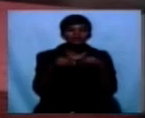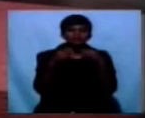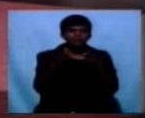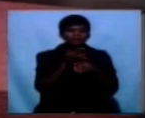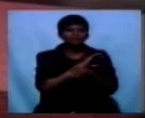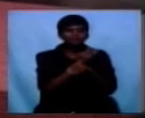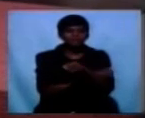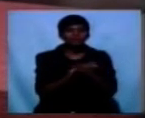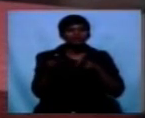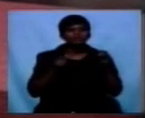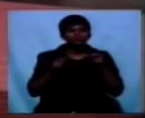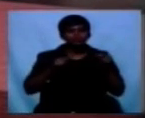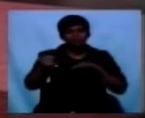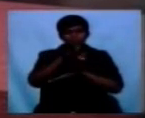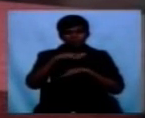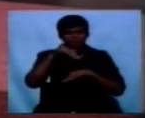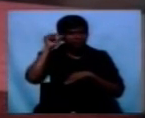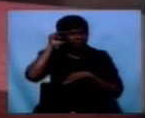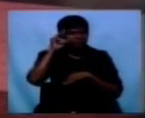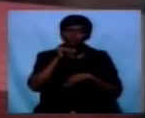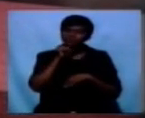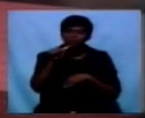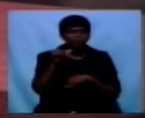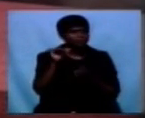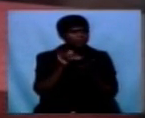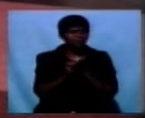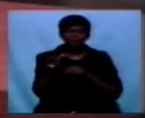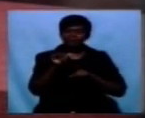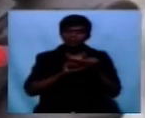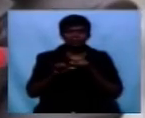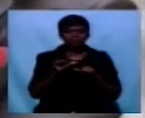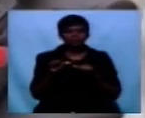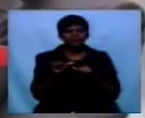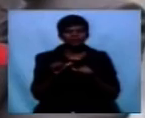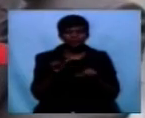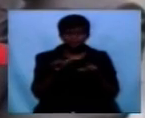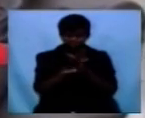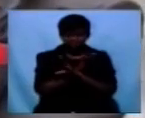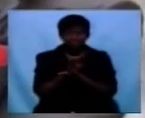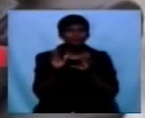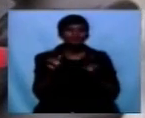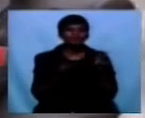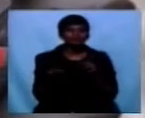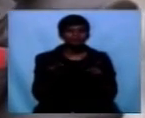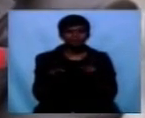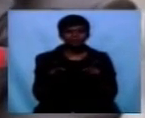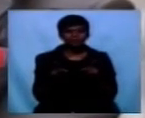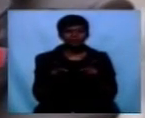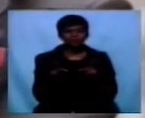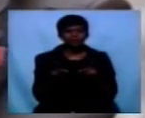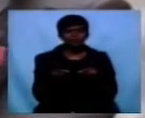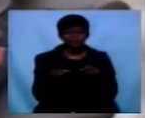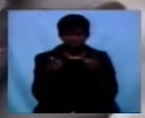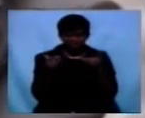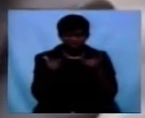mandate me to superintend over this ministry. So it is not necessarily about me, but about the Zambian people. Conscious